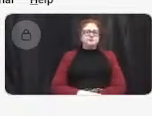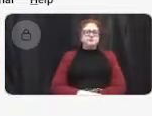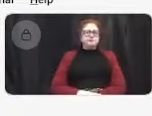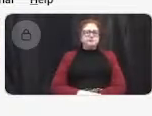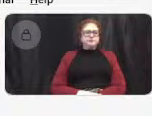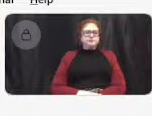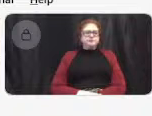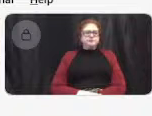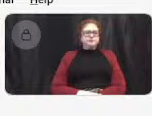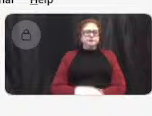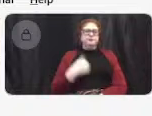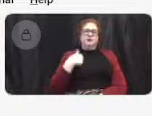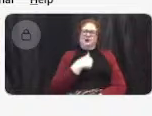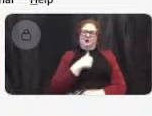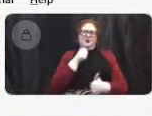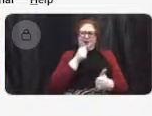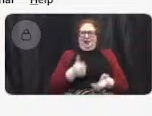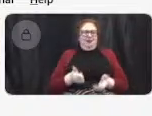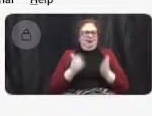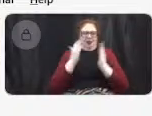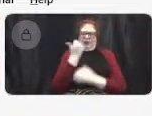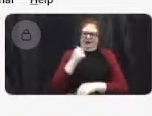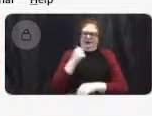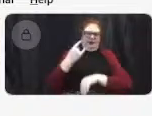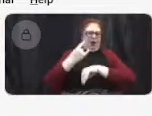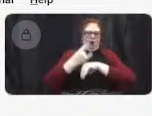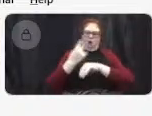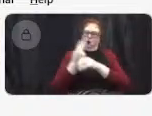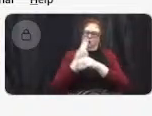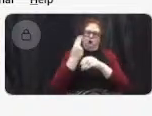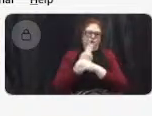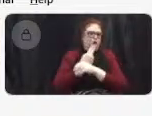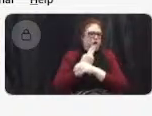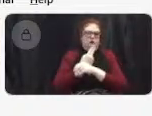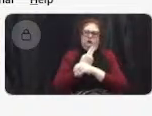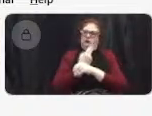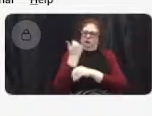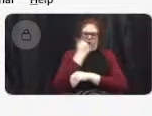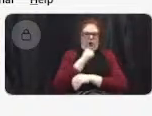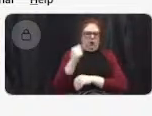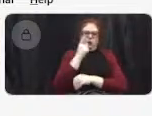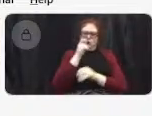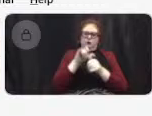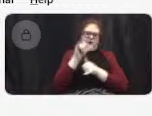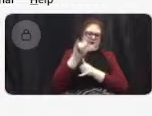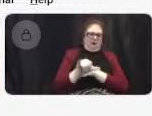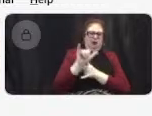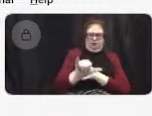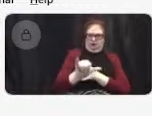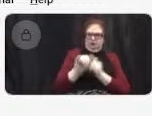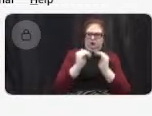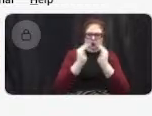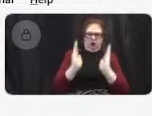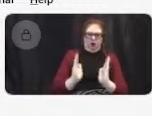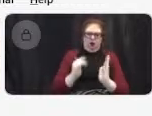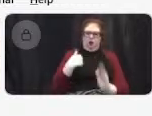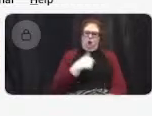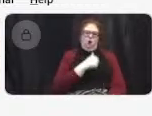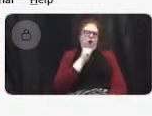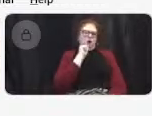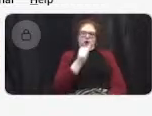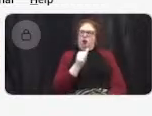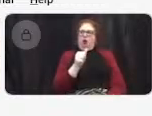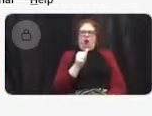We're not allowing any alcohol use at the premises or promoting, and that